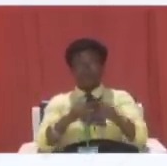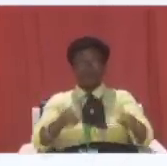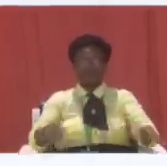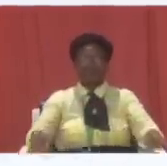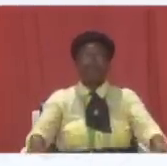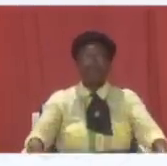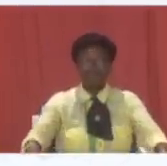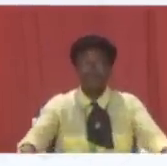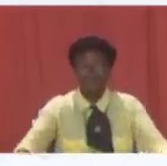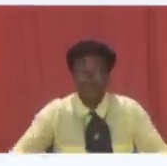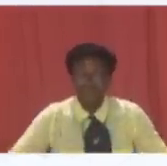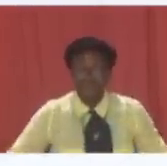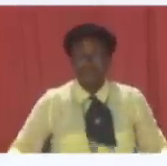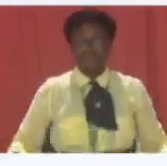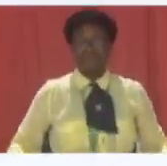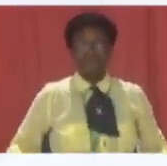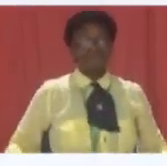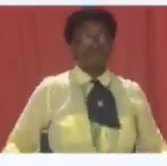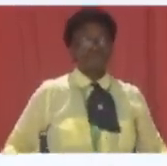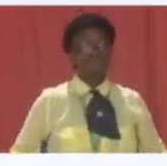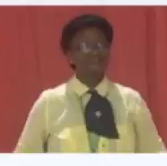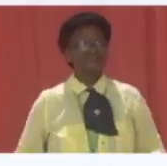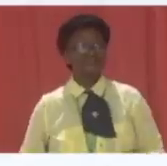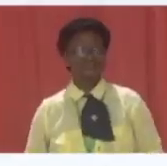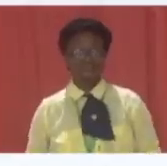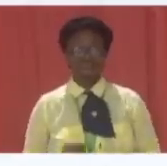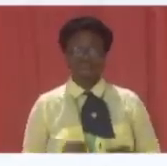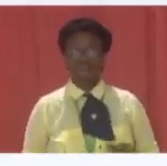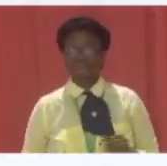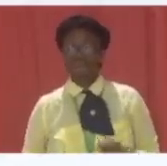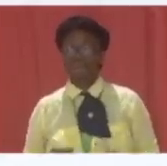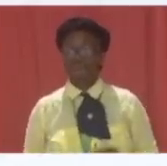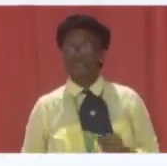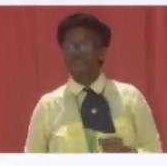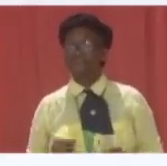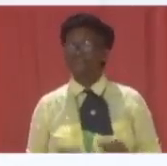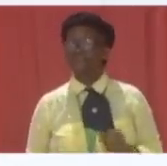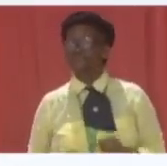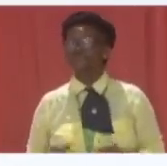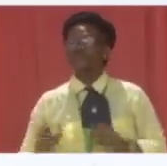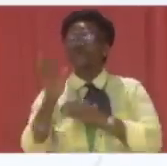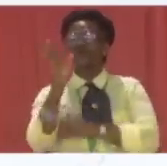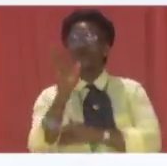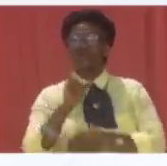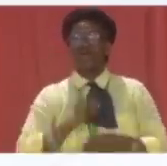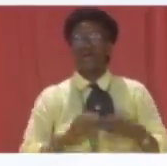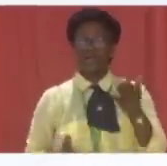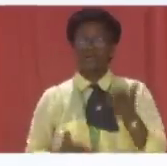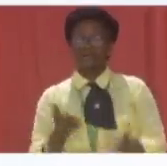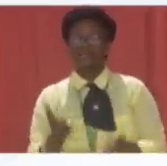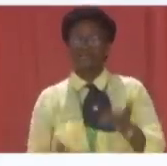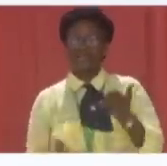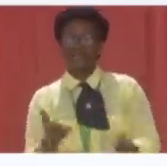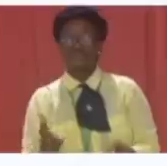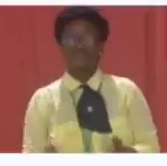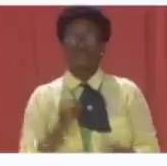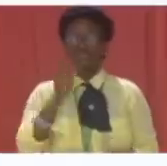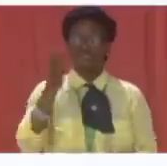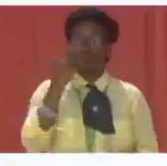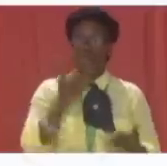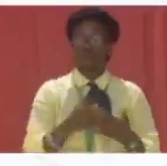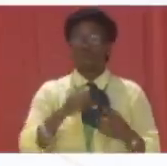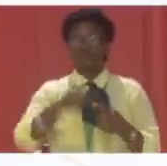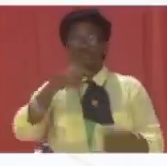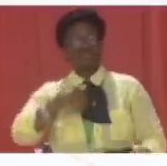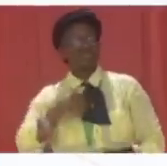me. The Lord I'm serving is good to me. The Lord I'm serving is